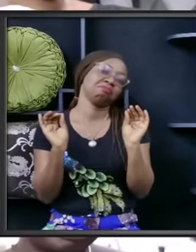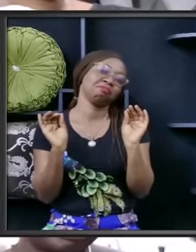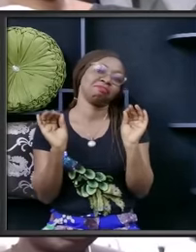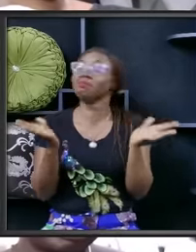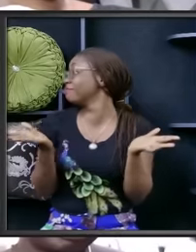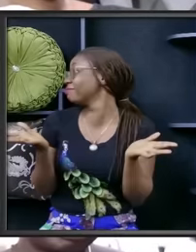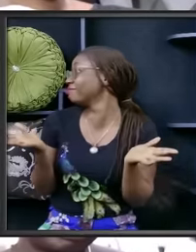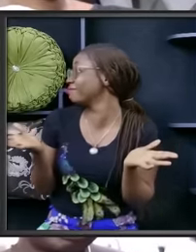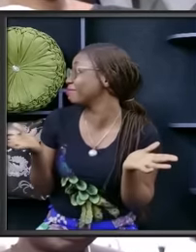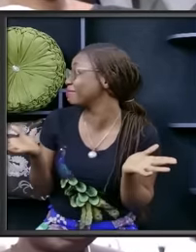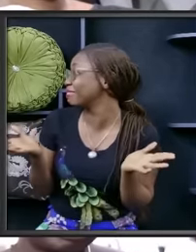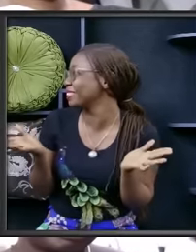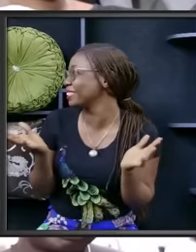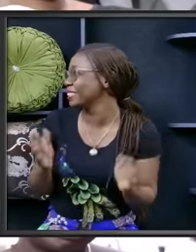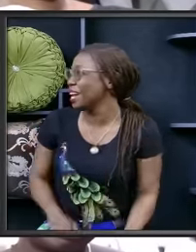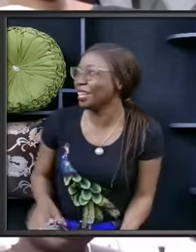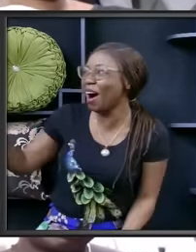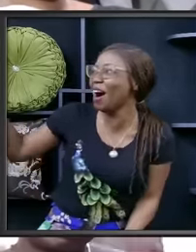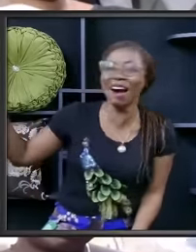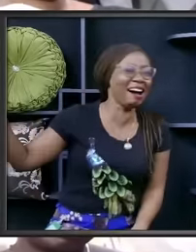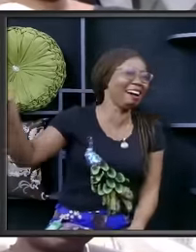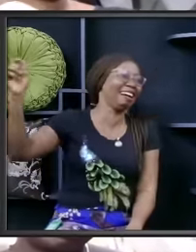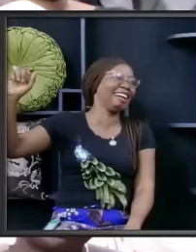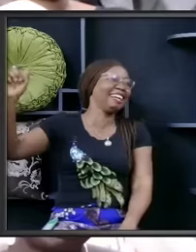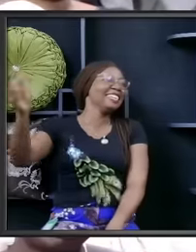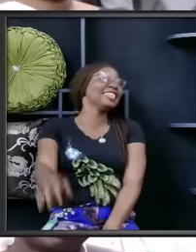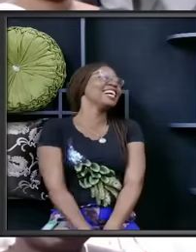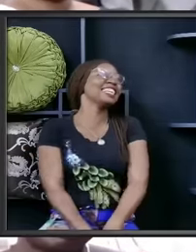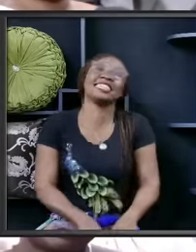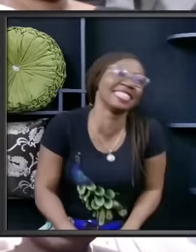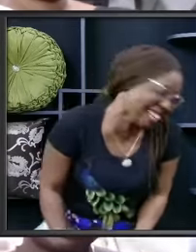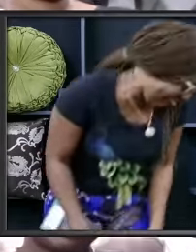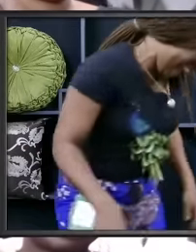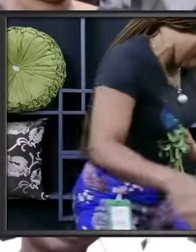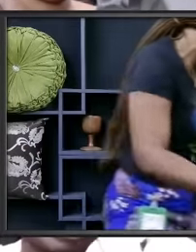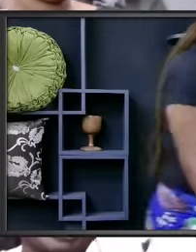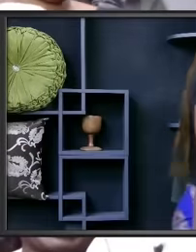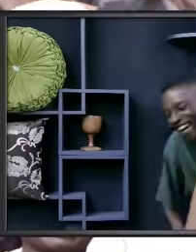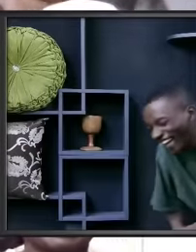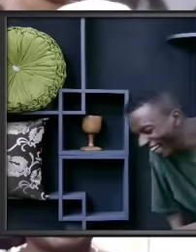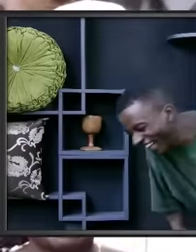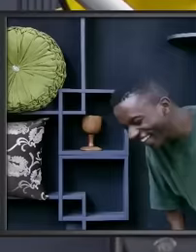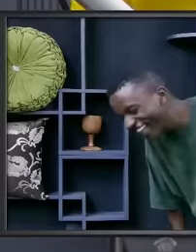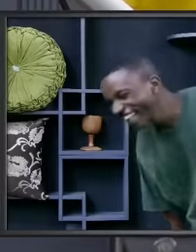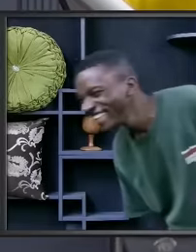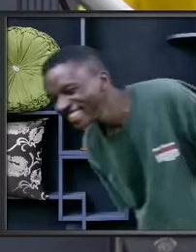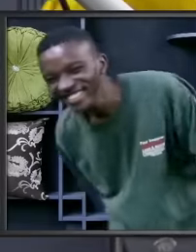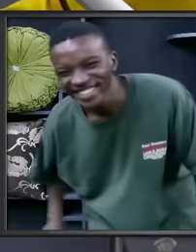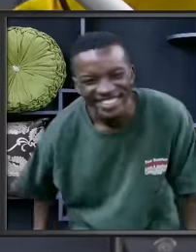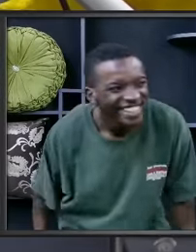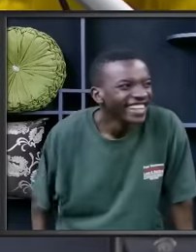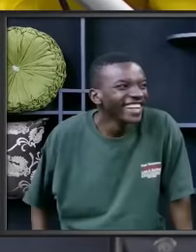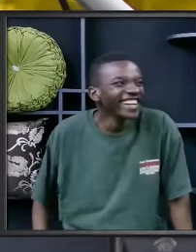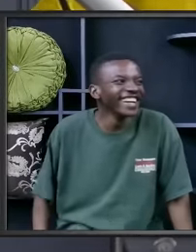Do like this. Do like this. Yeah, come back. Go. Make we appreciate them. Make